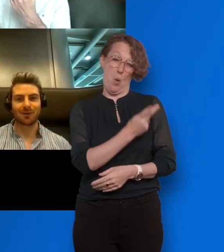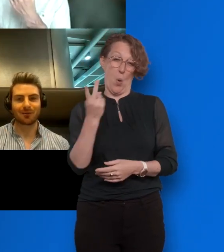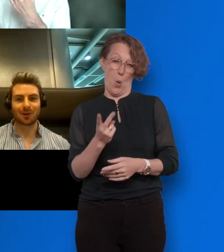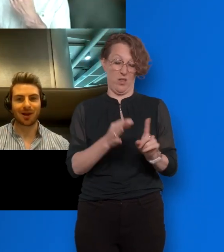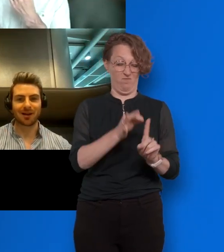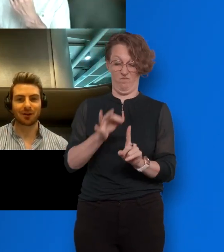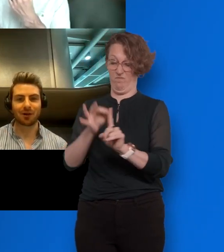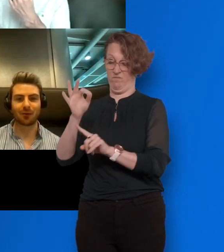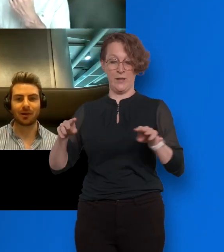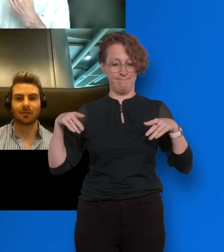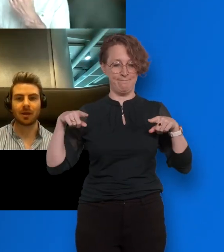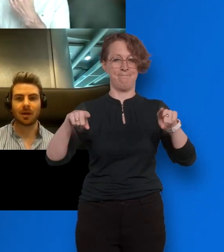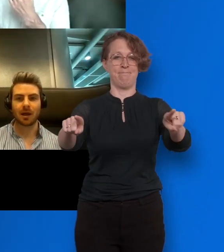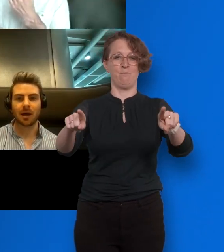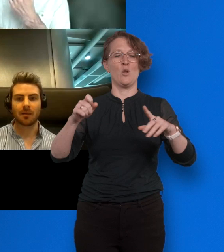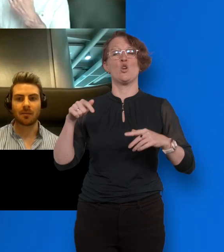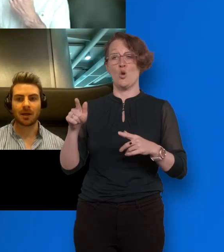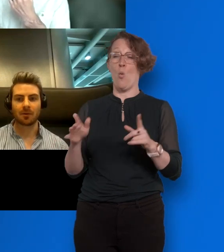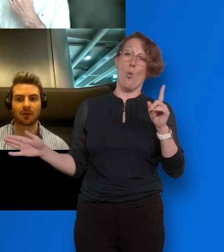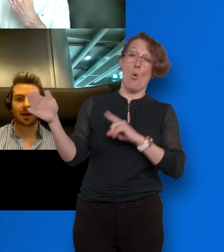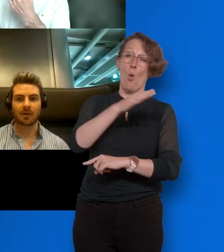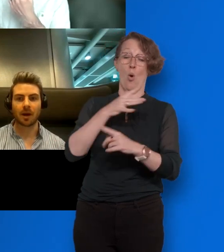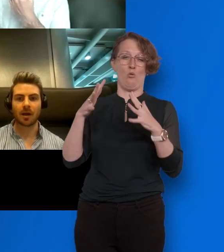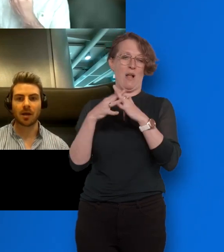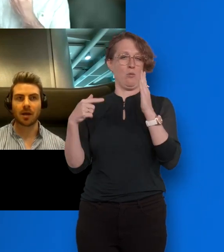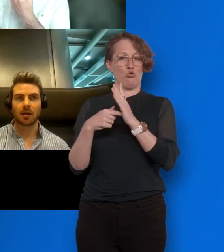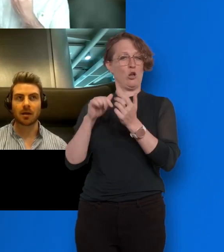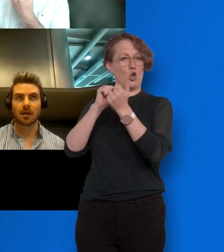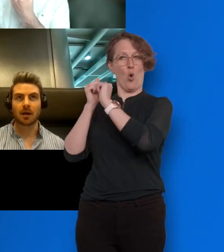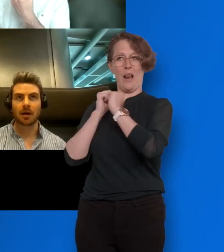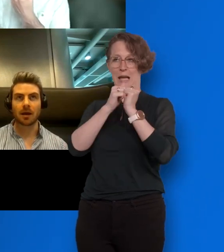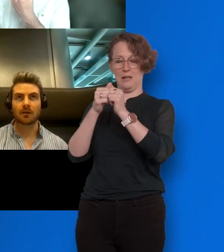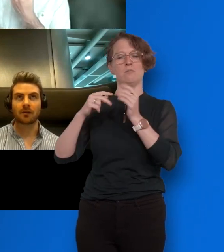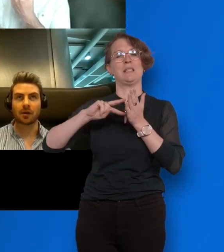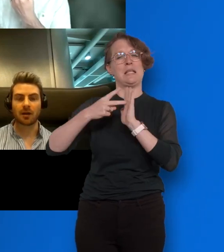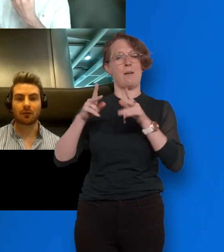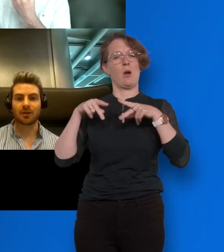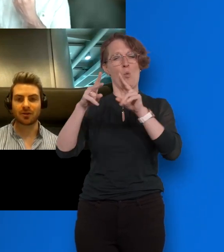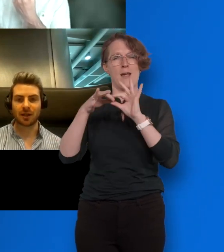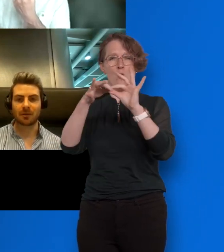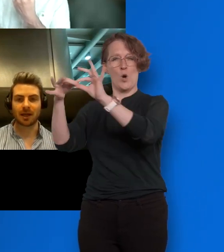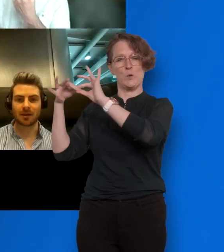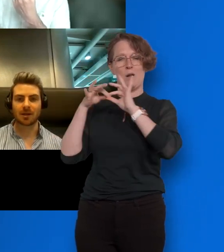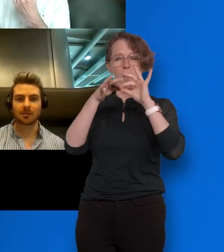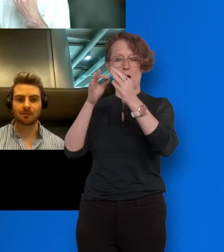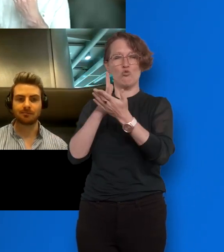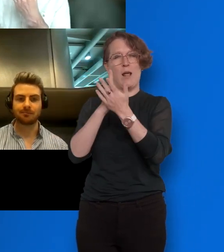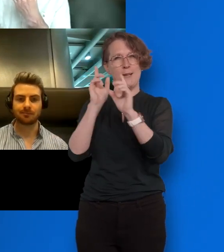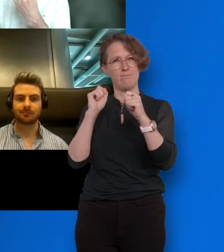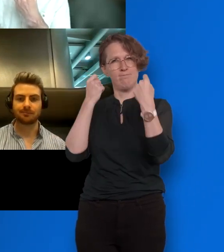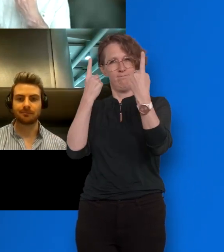of working with colleagues across Wellcome in a more systemic way, as to kind of really understanding what that looks